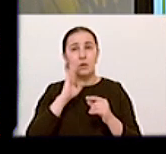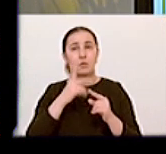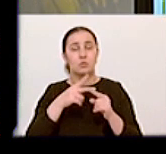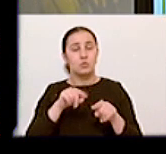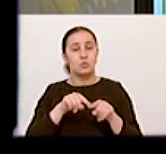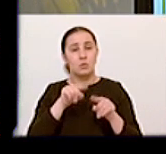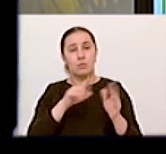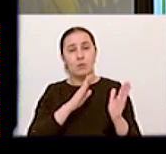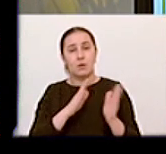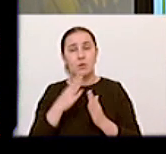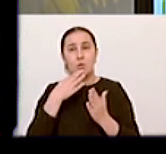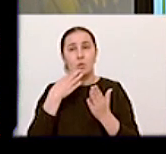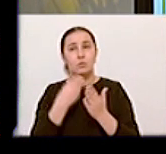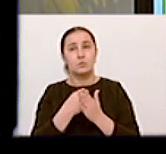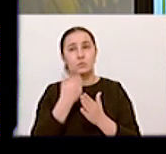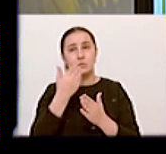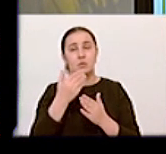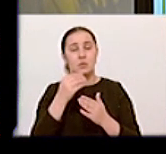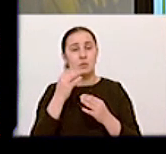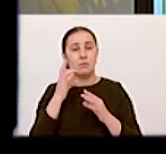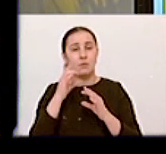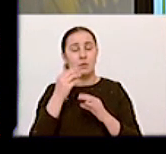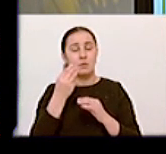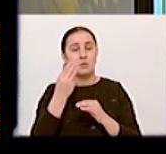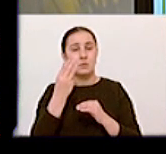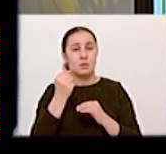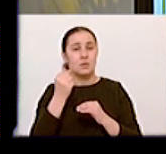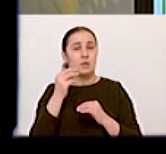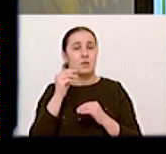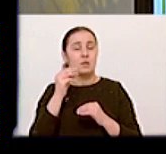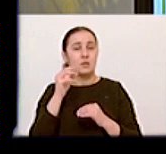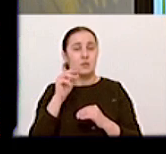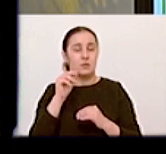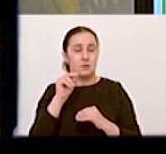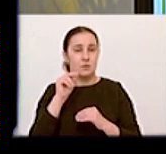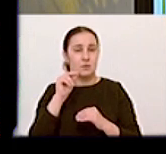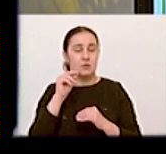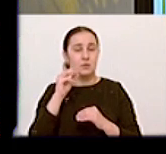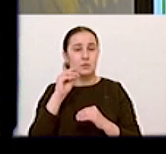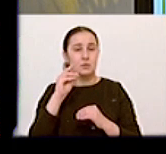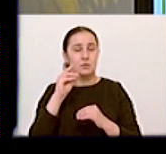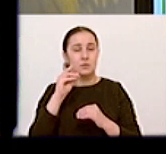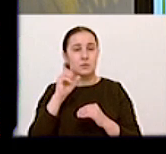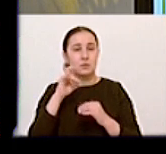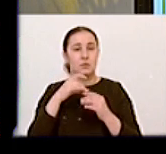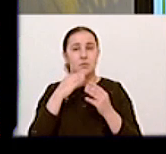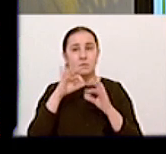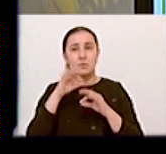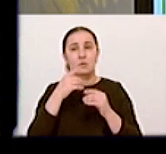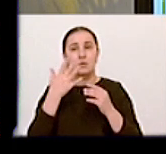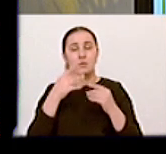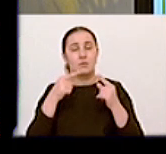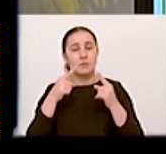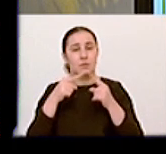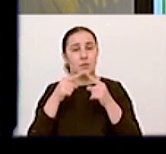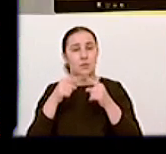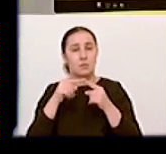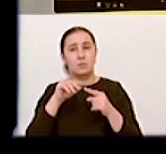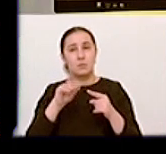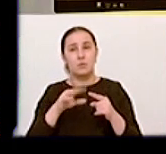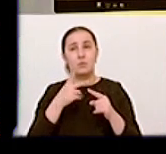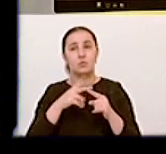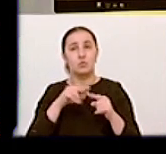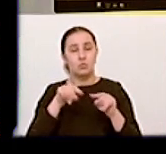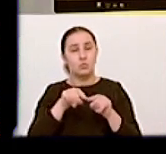Shu tariqa o'zingizni shajarangizni tuzasiz va o'zingiz qayerda ekanligingizni strelka bilan belgilab qo'yasiz.